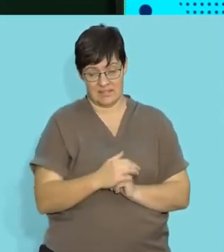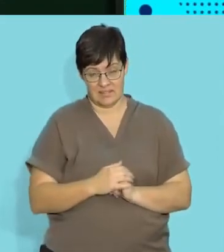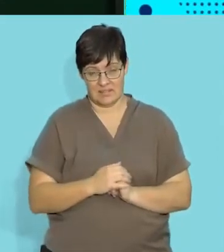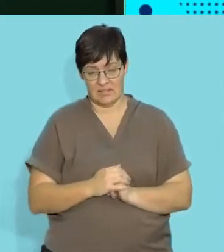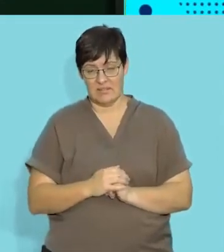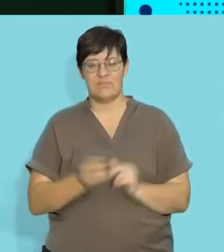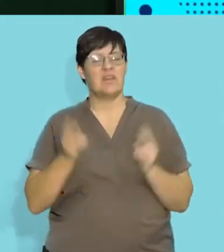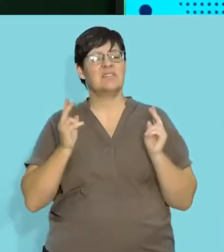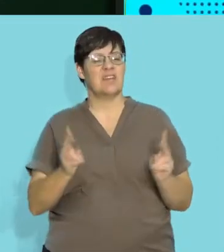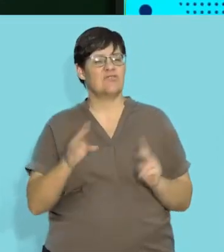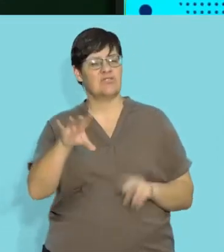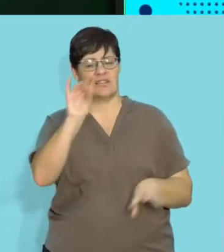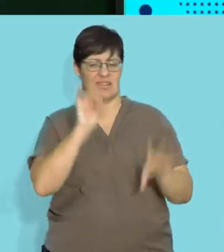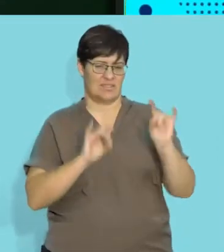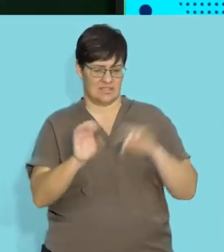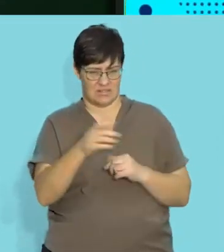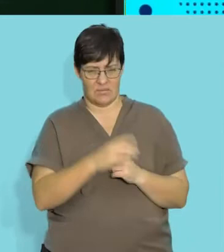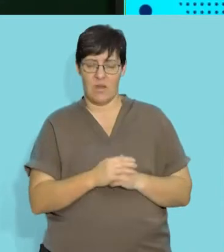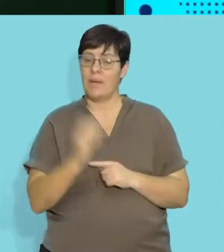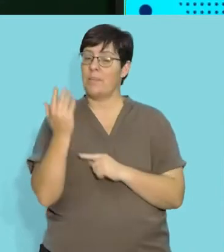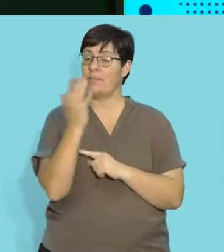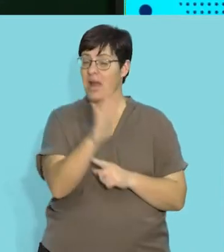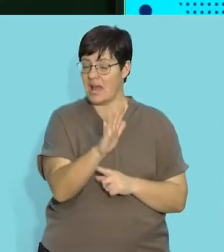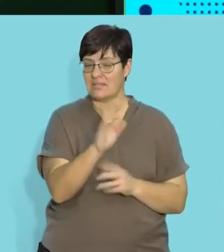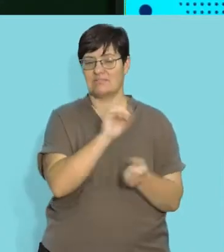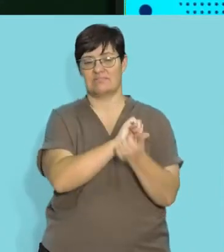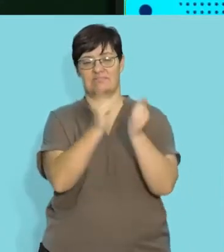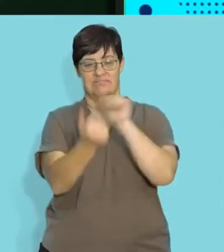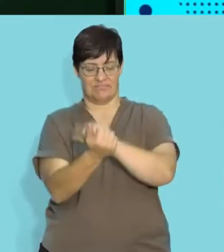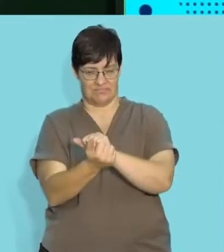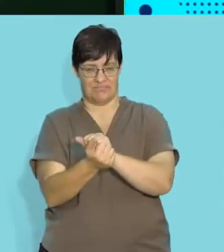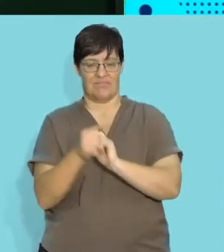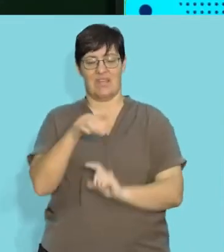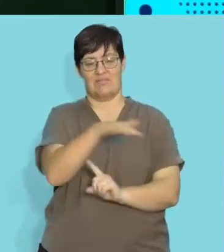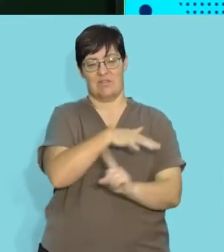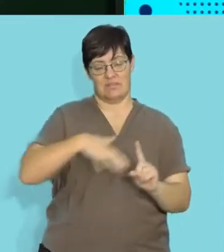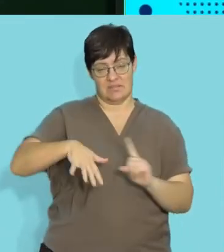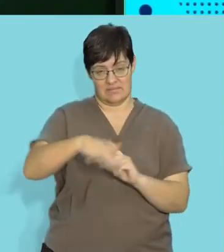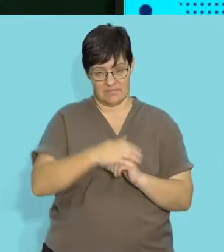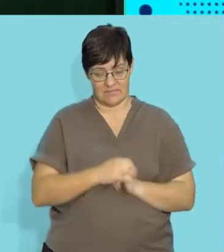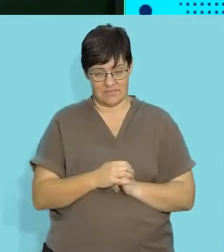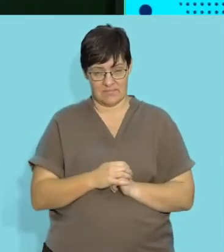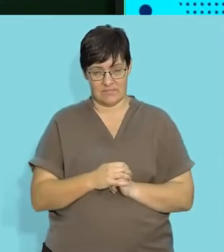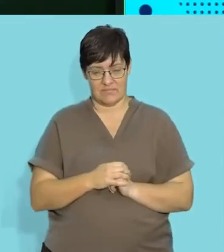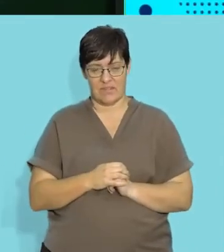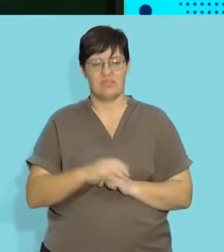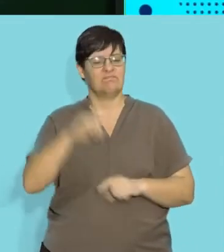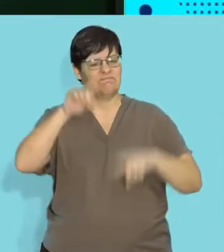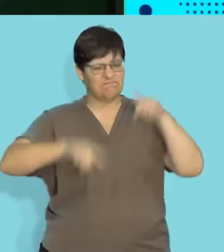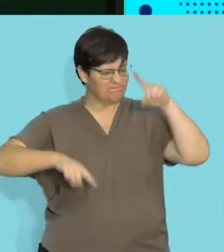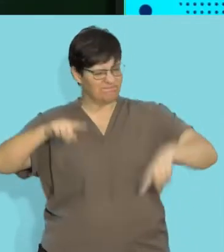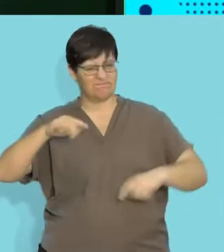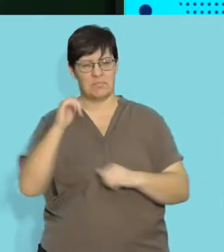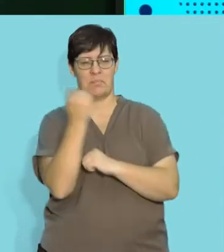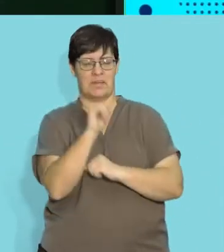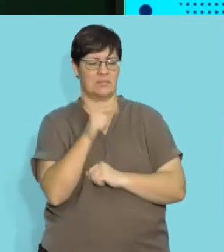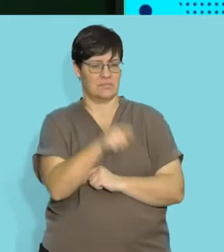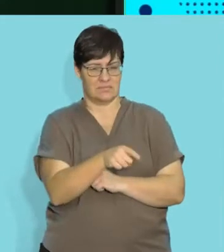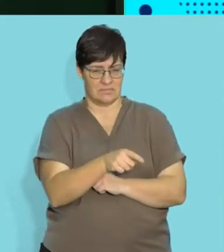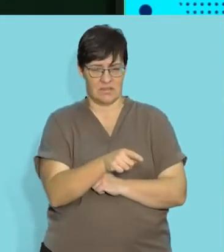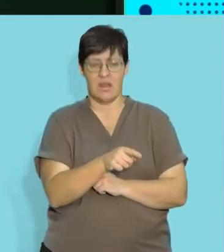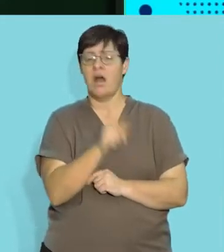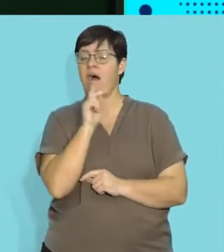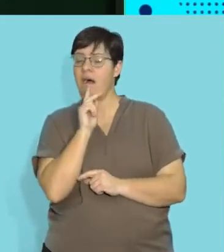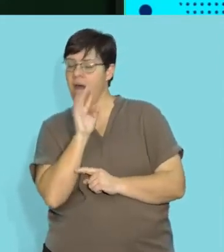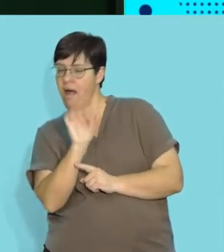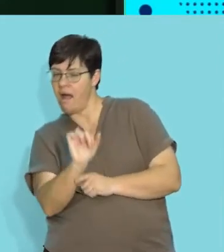of natural selection in the way in which plants have adapted to their environments. There are various mechanisms that plants use